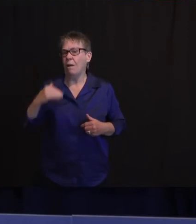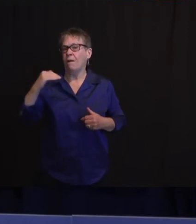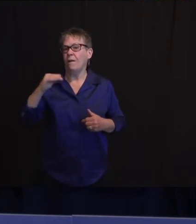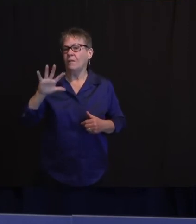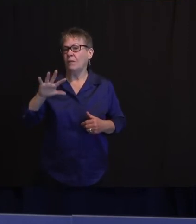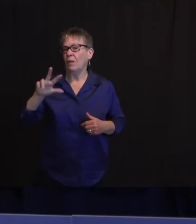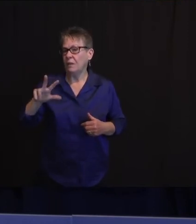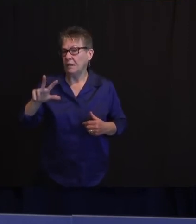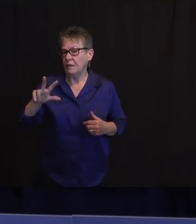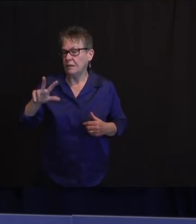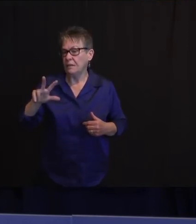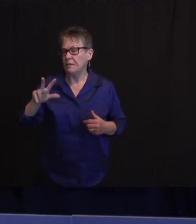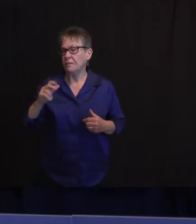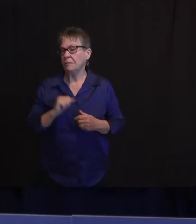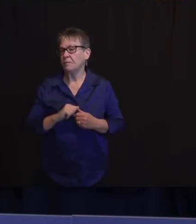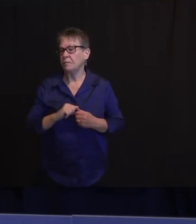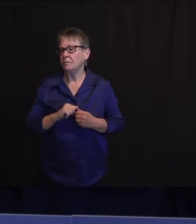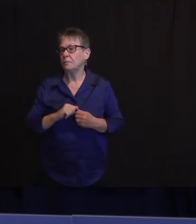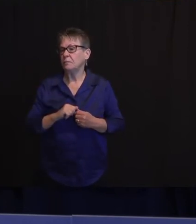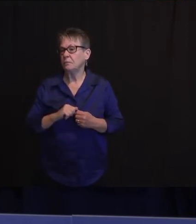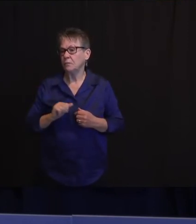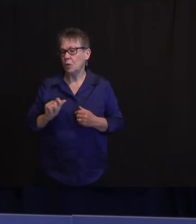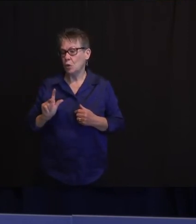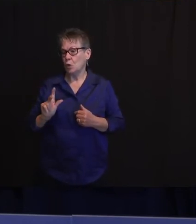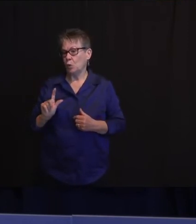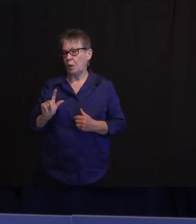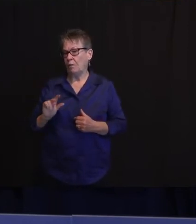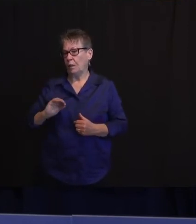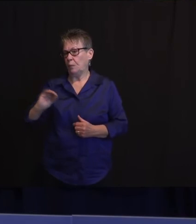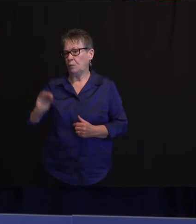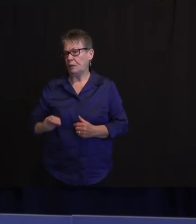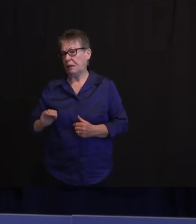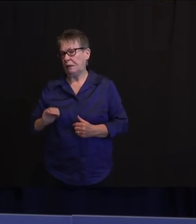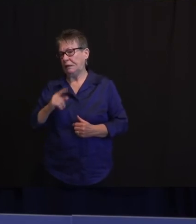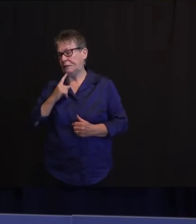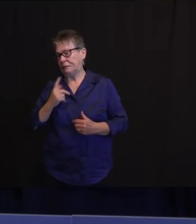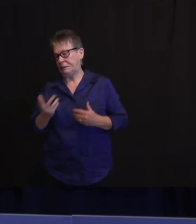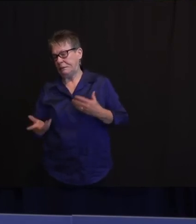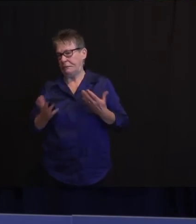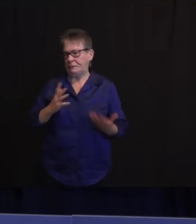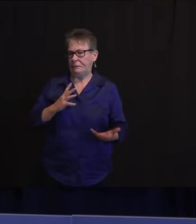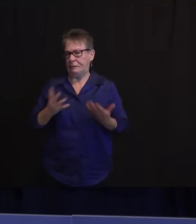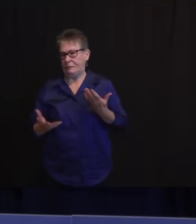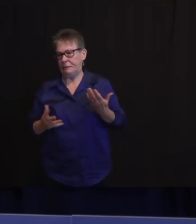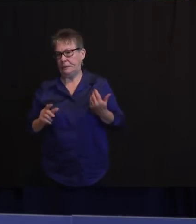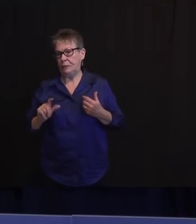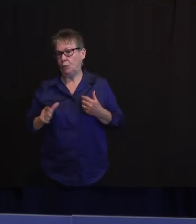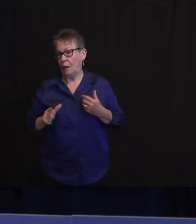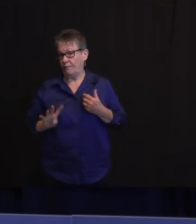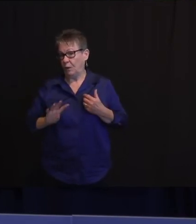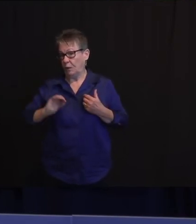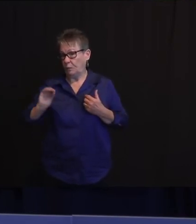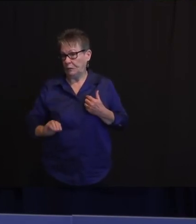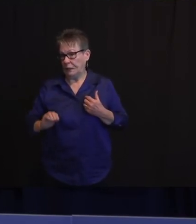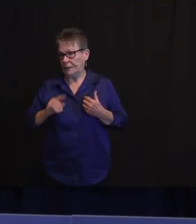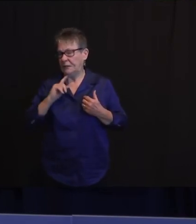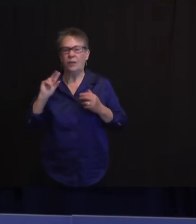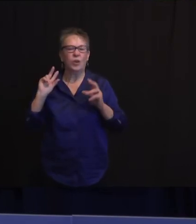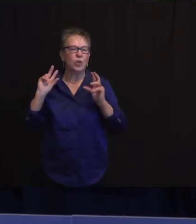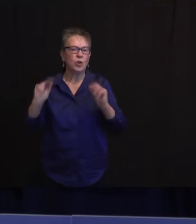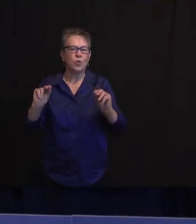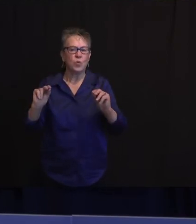was 28% down to 23%, and 24% said no. 27% down to